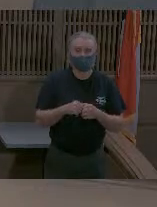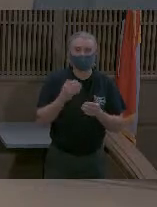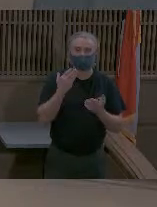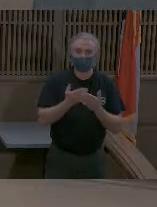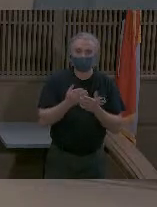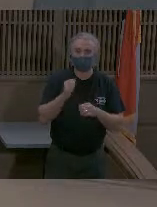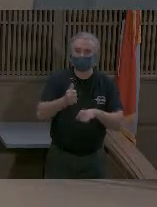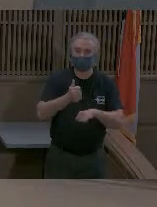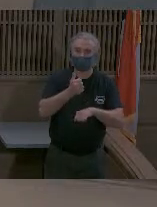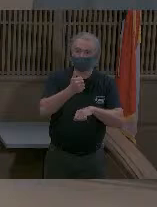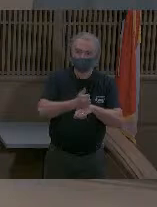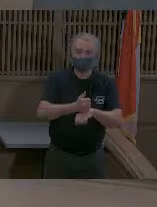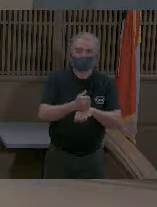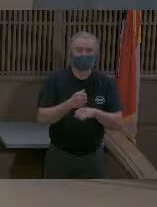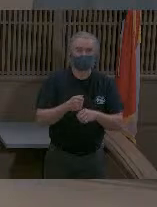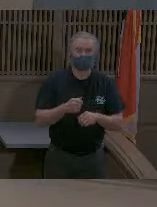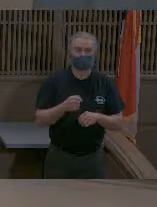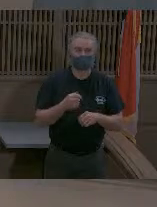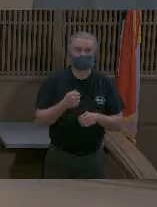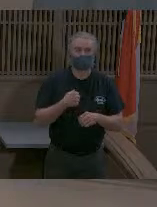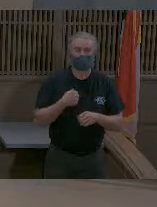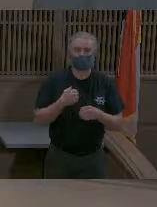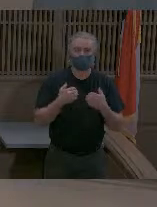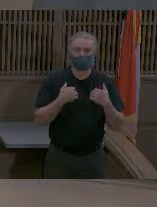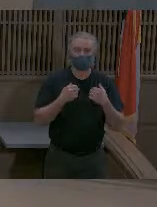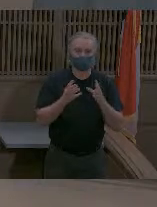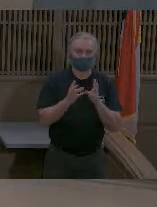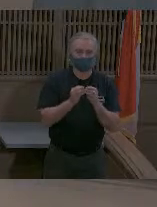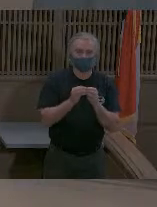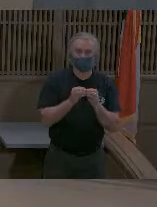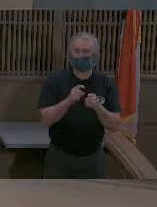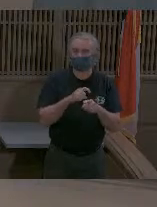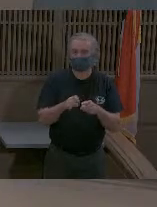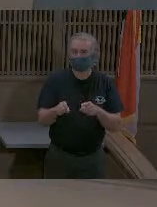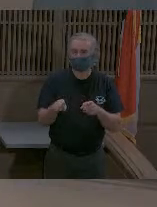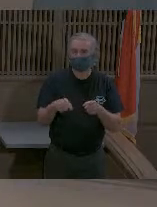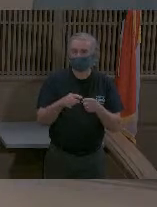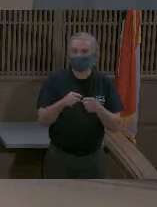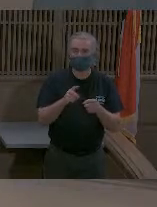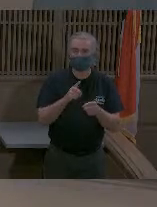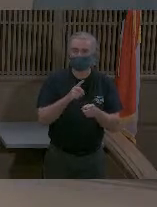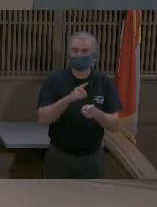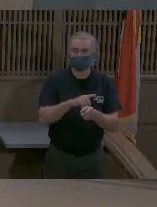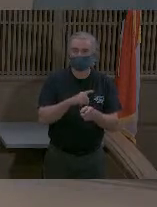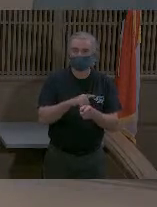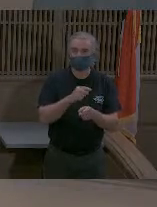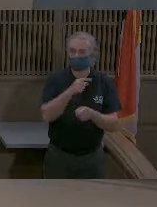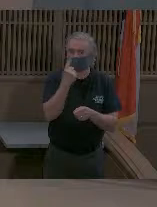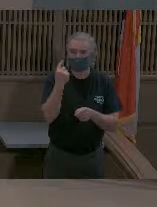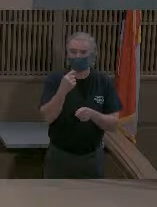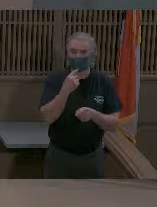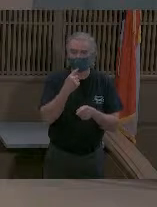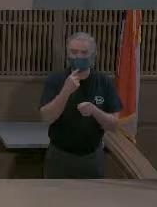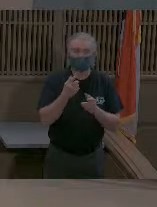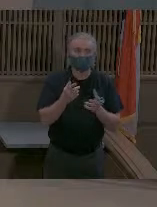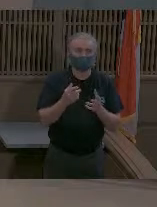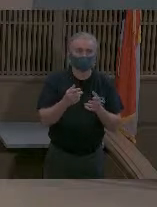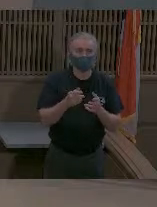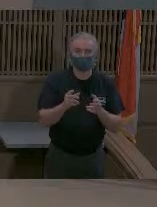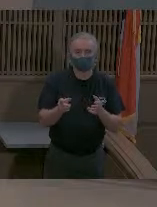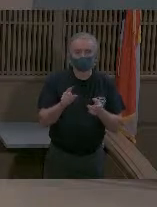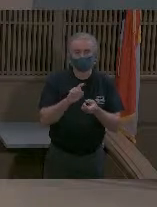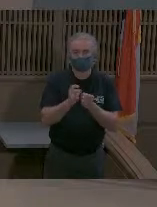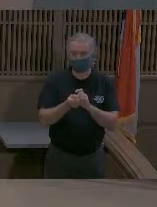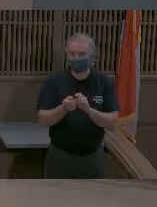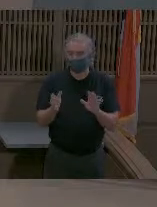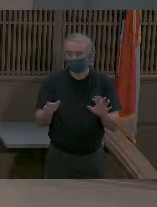Dr. Black will speak to that. I was on a conference call earlier this week when Dr. Black was addressing some of the misinformation that's out there about